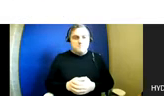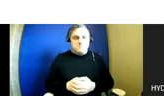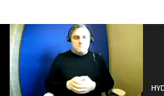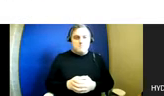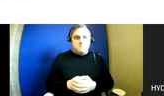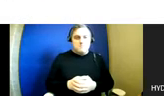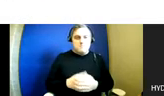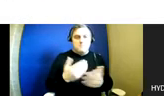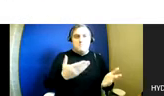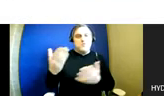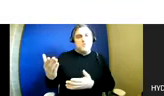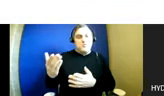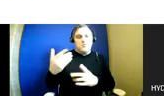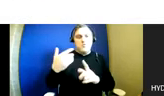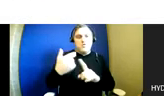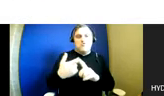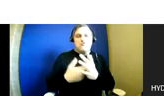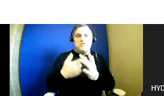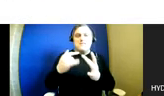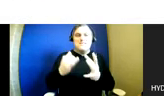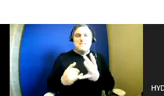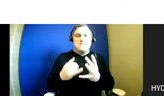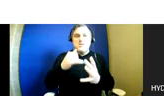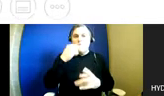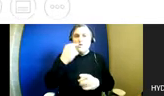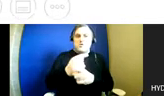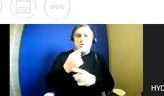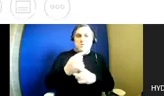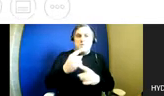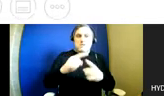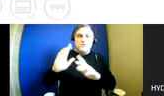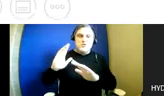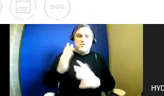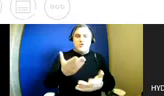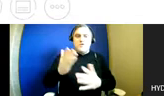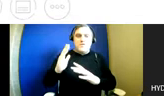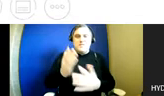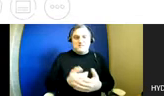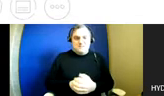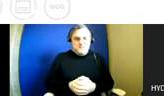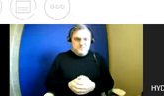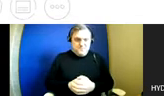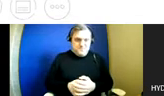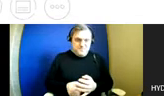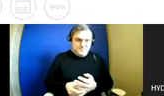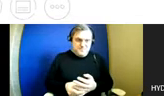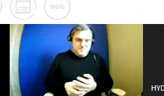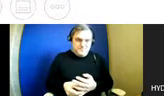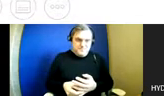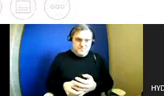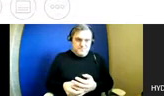it over to Chris, who's going to talk about the services. Thank you.